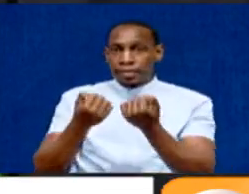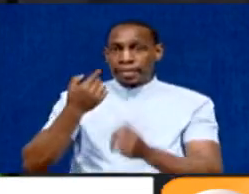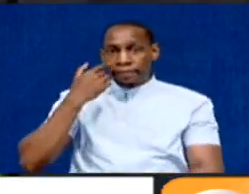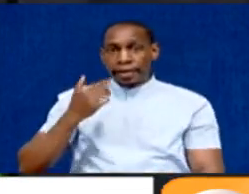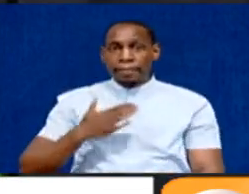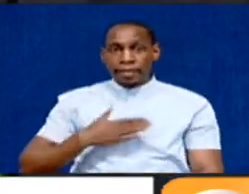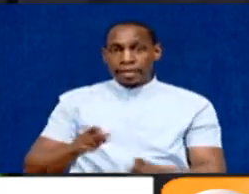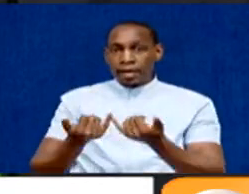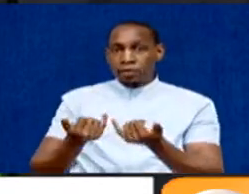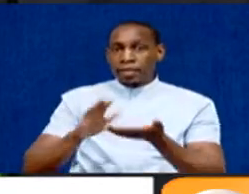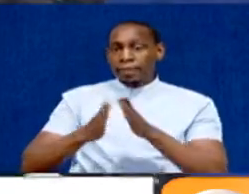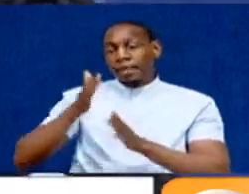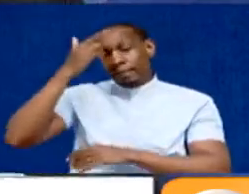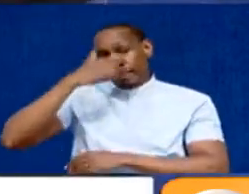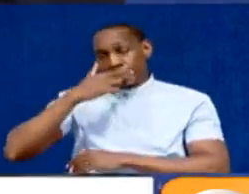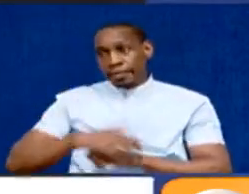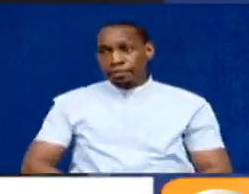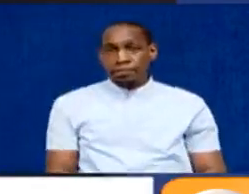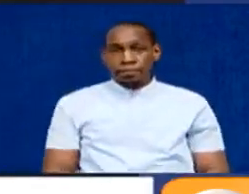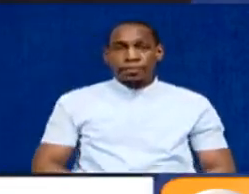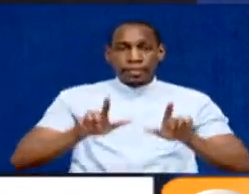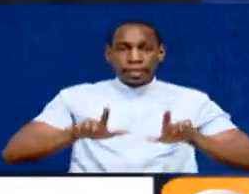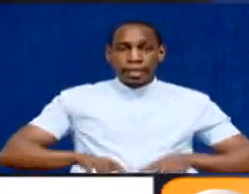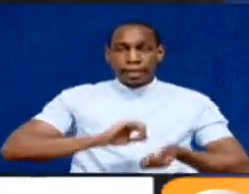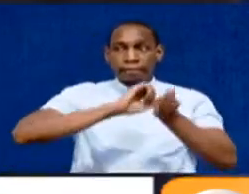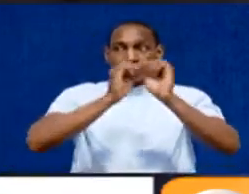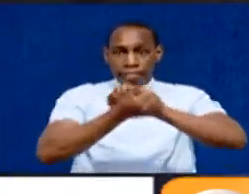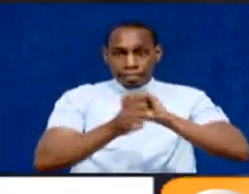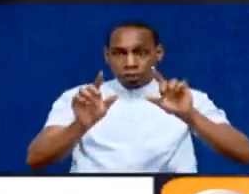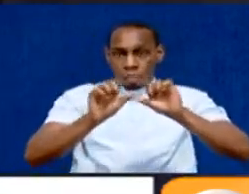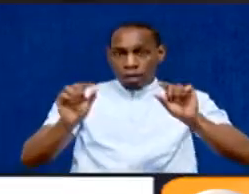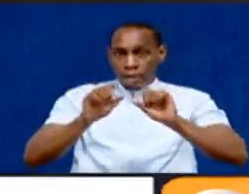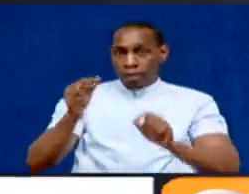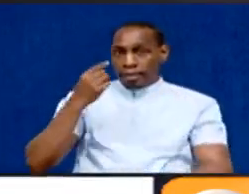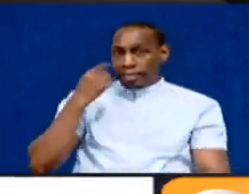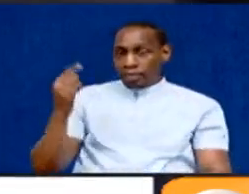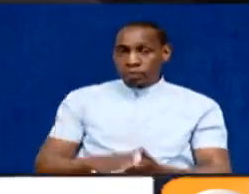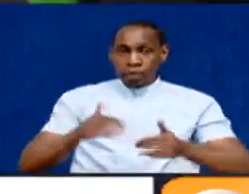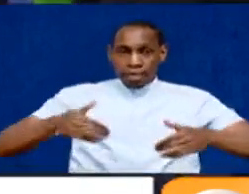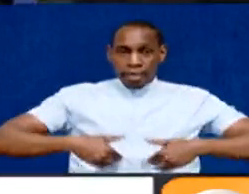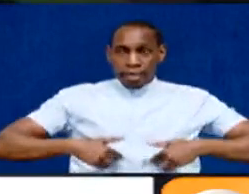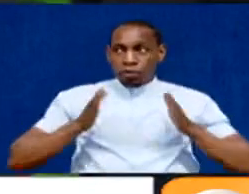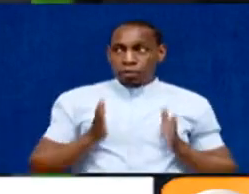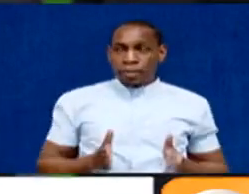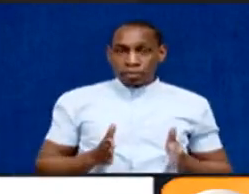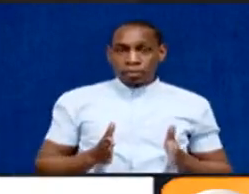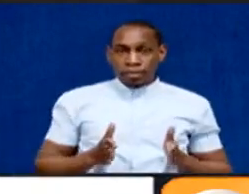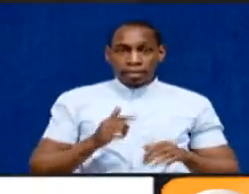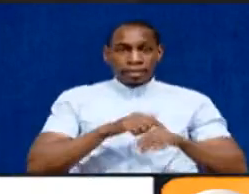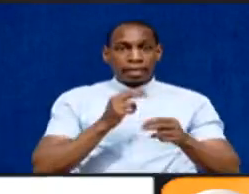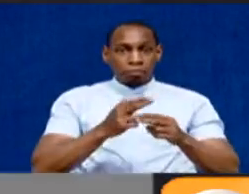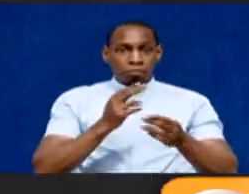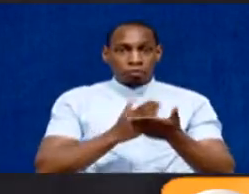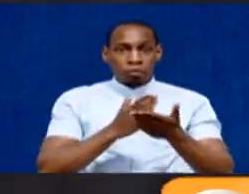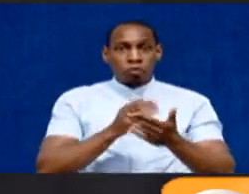and that's how I lost my sight. Life changed, he says. As a young person, you know, you are at your prime